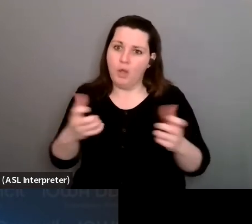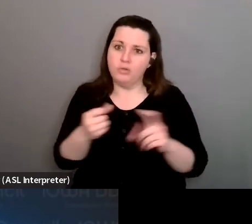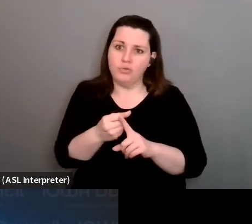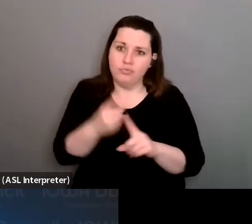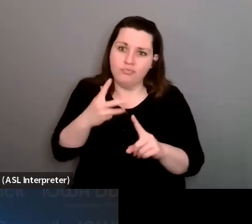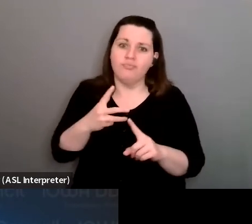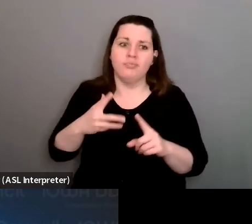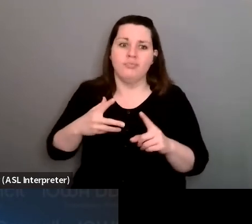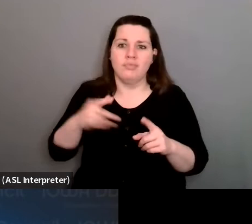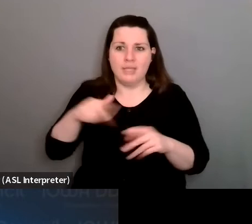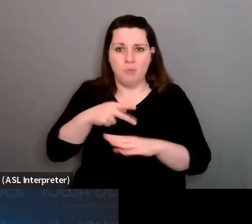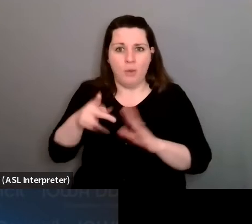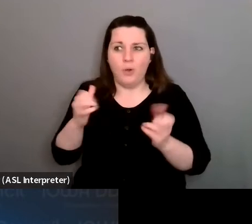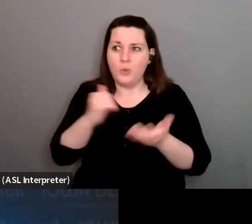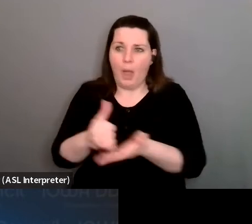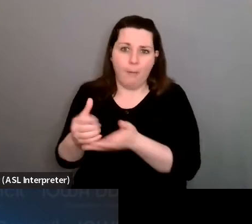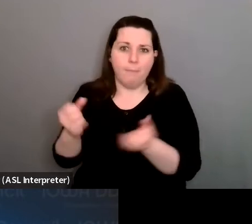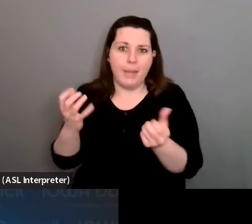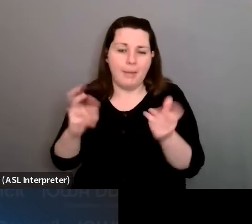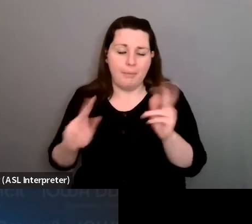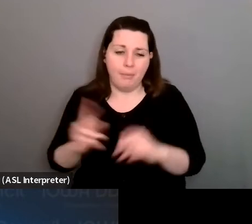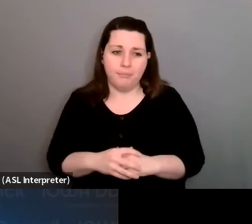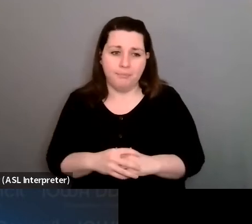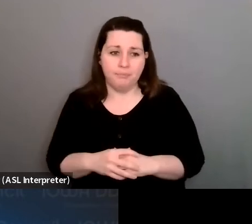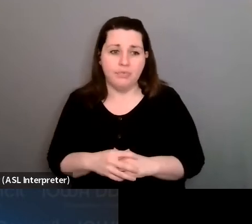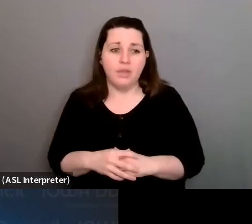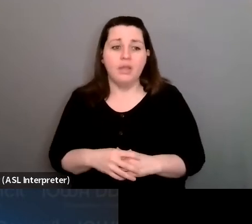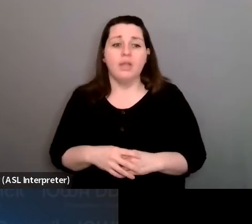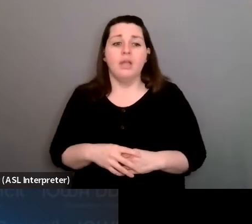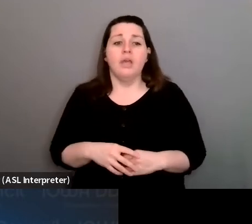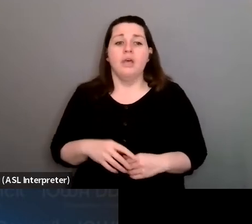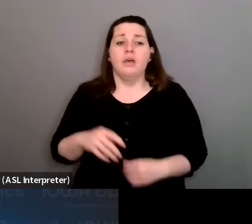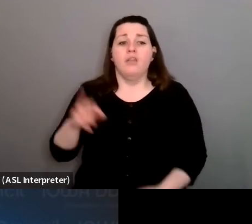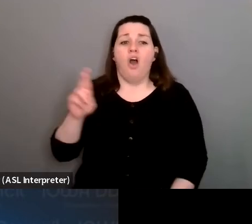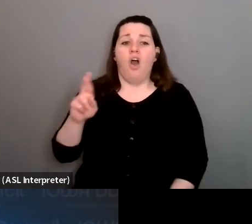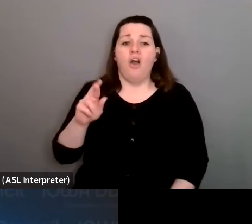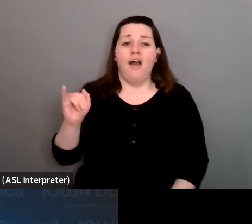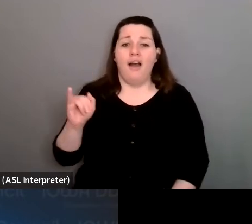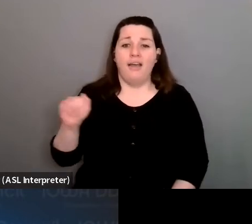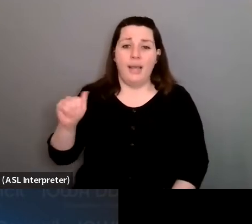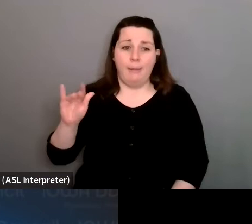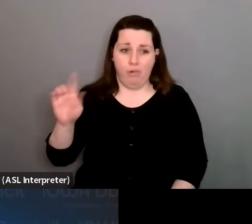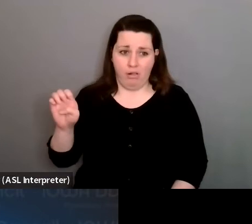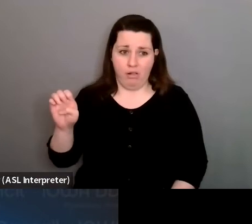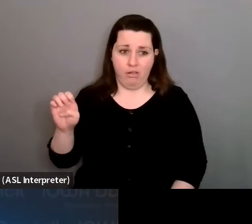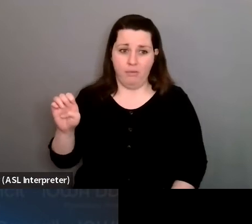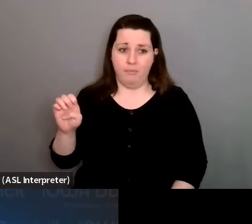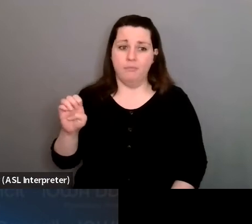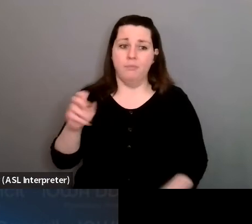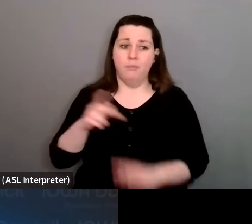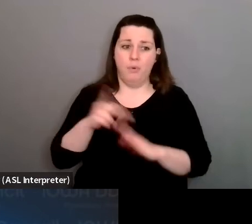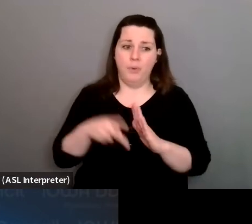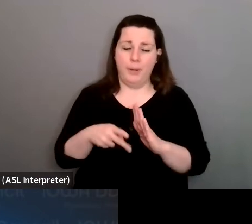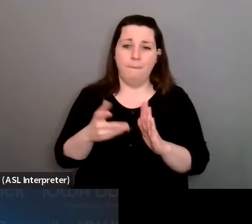and help as many people as we can. For our IAble program, this was mentioned earlier,